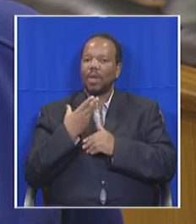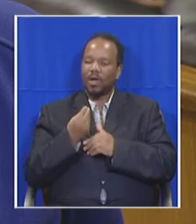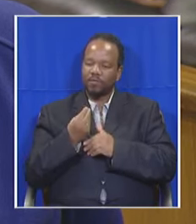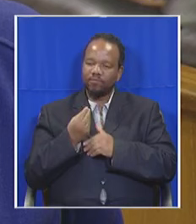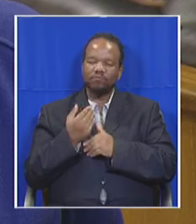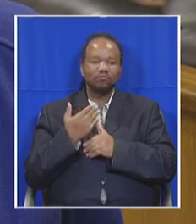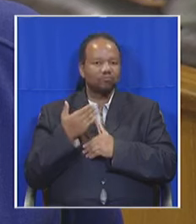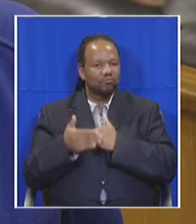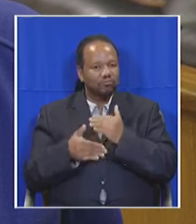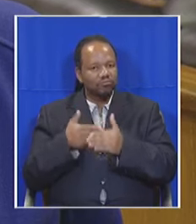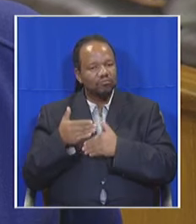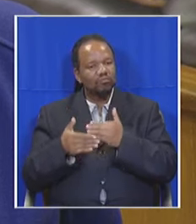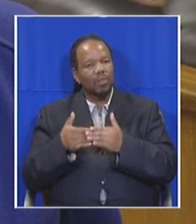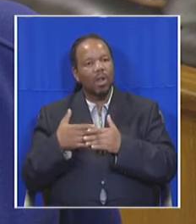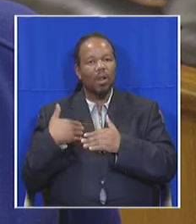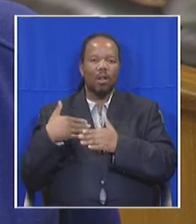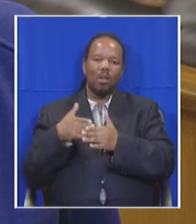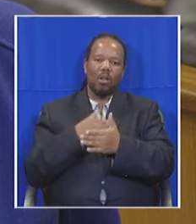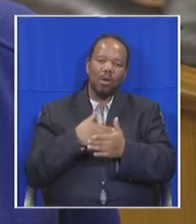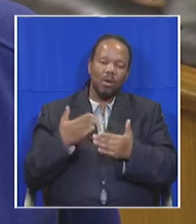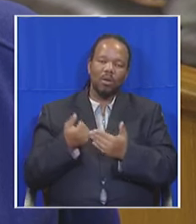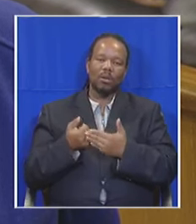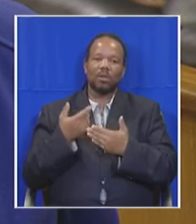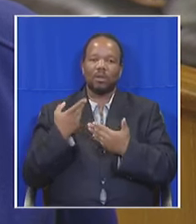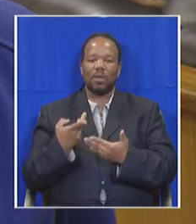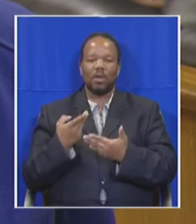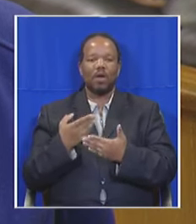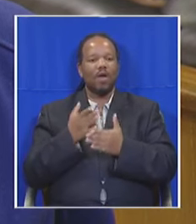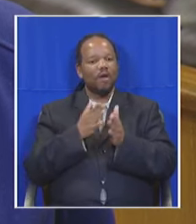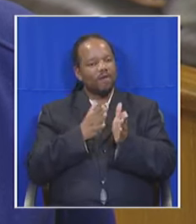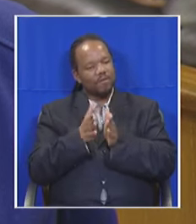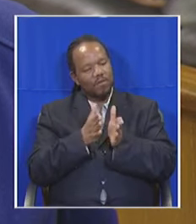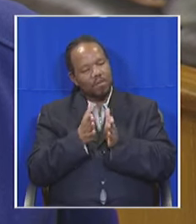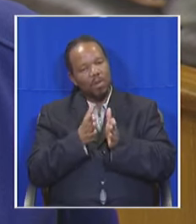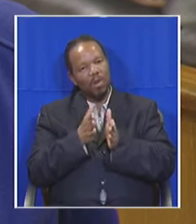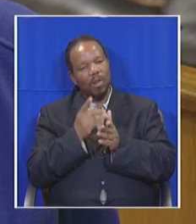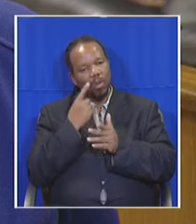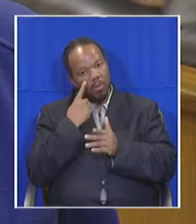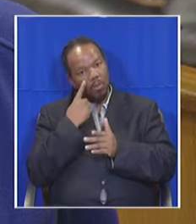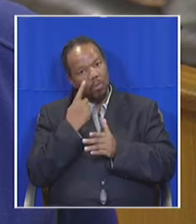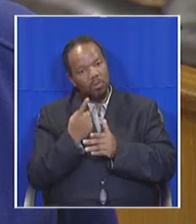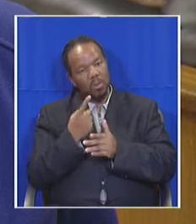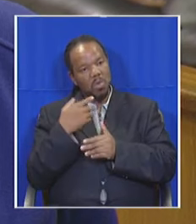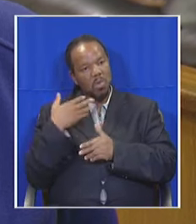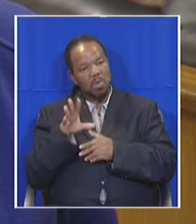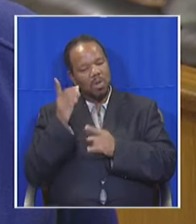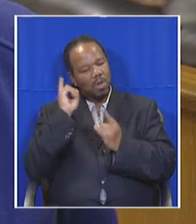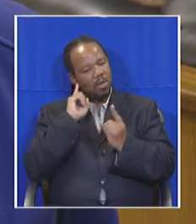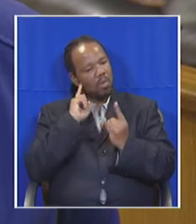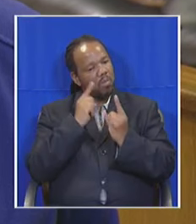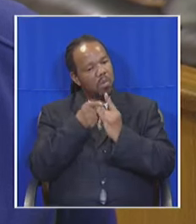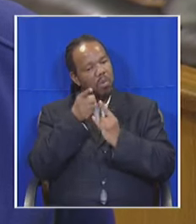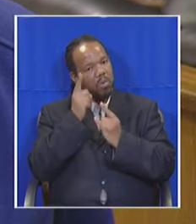and arguable one of the best season in which football fans witnessed plenty spectacular goals in a long